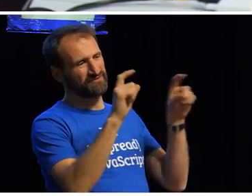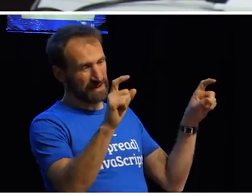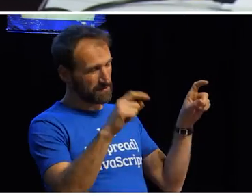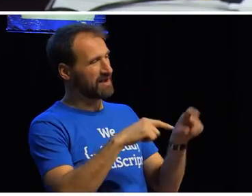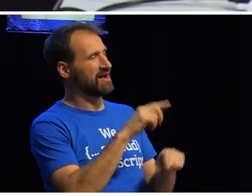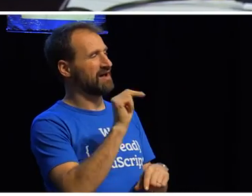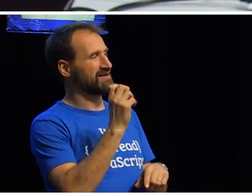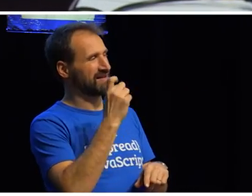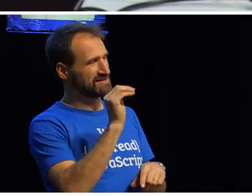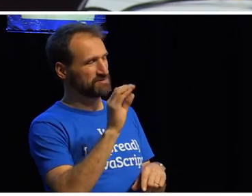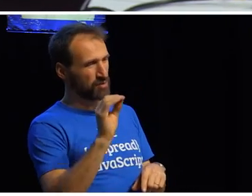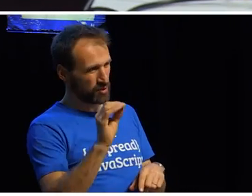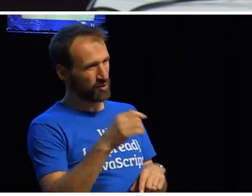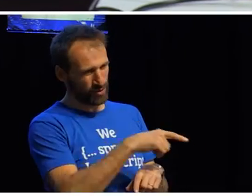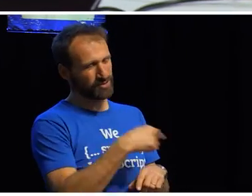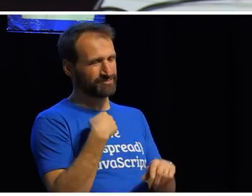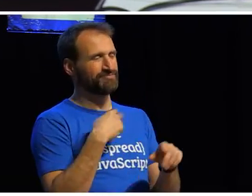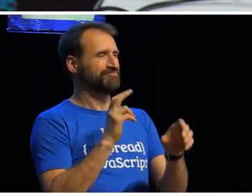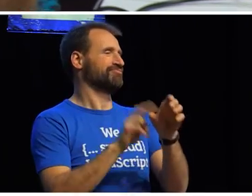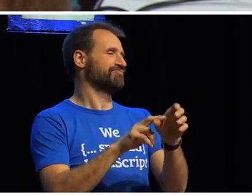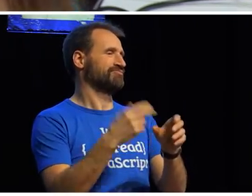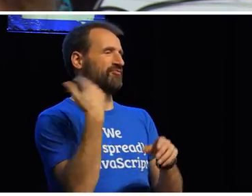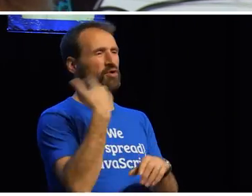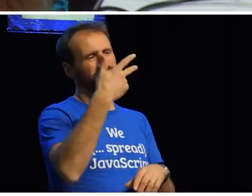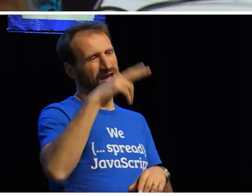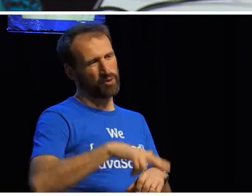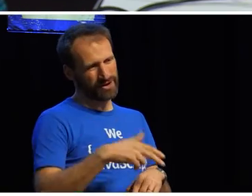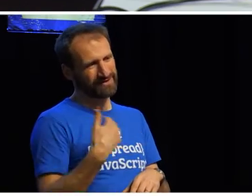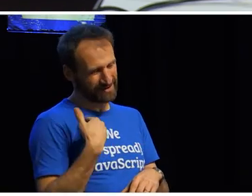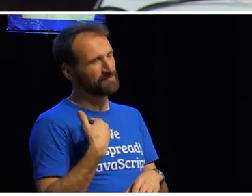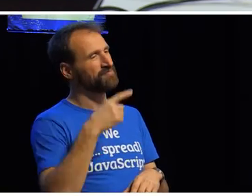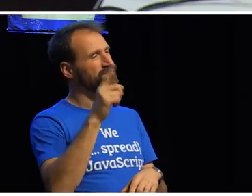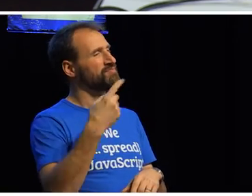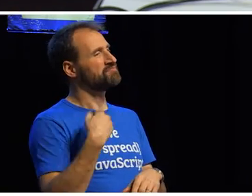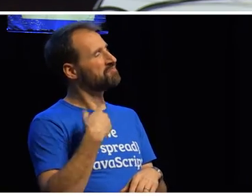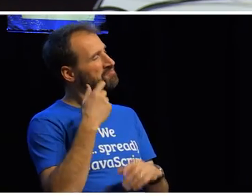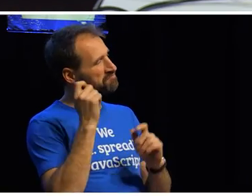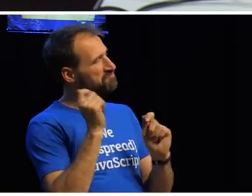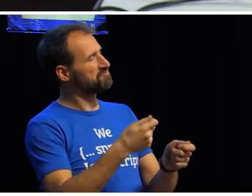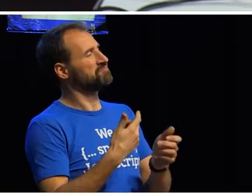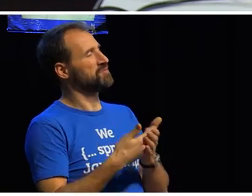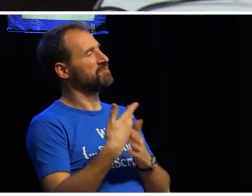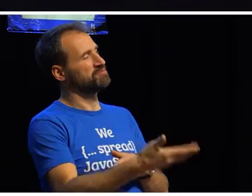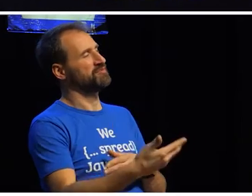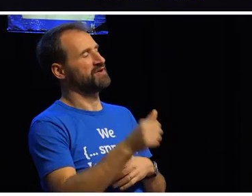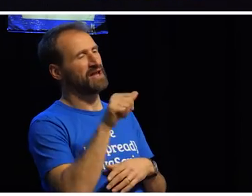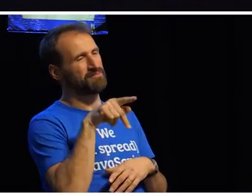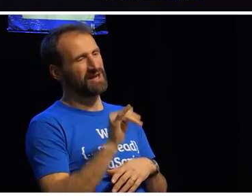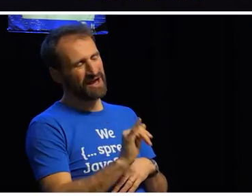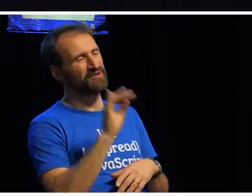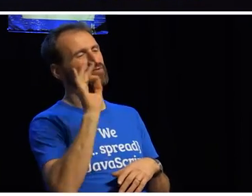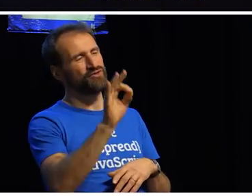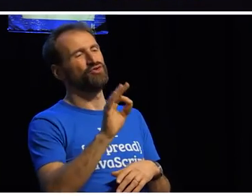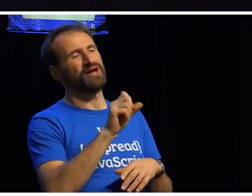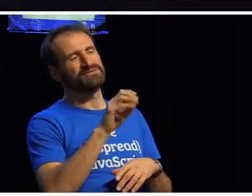about 3 months ago, and they, well, now it's just that we provide APIs for SMS and IP